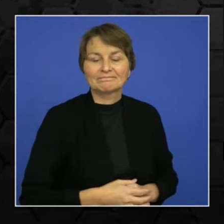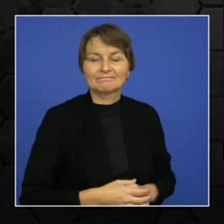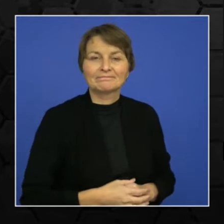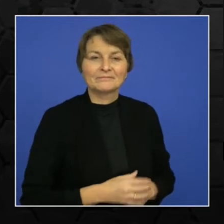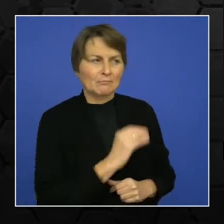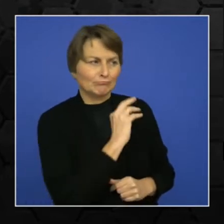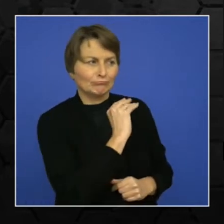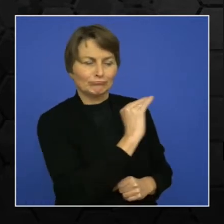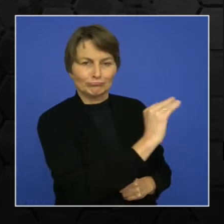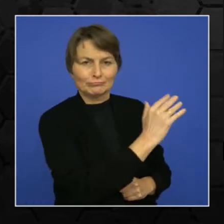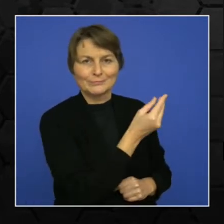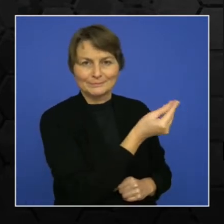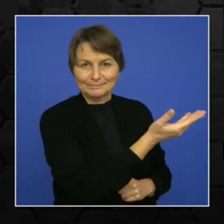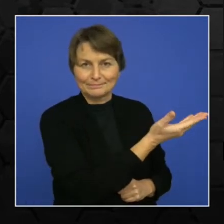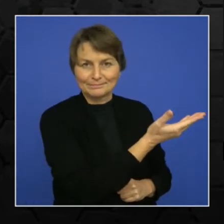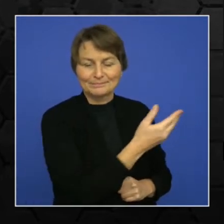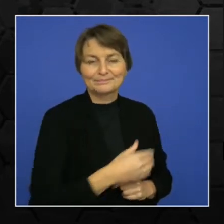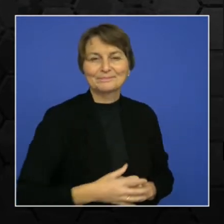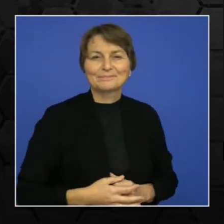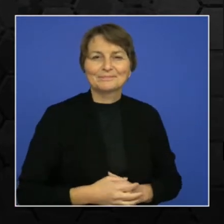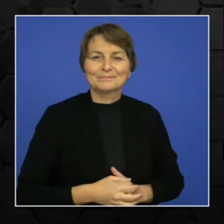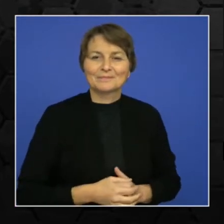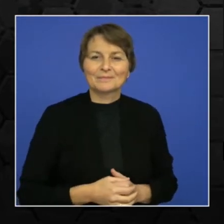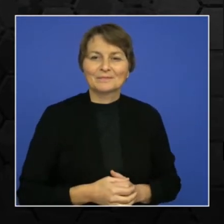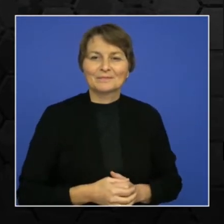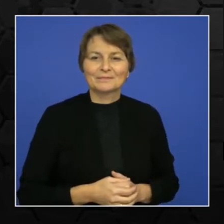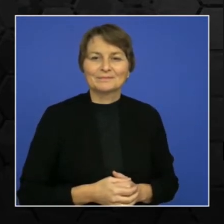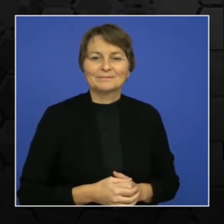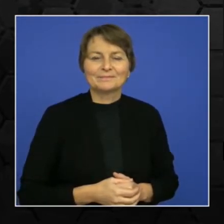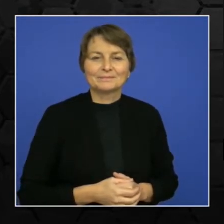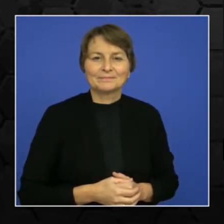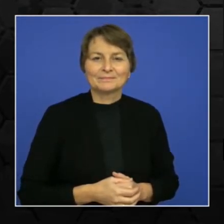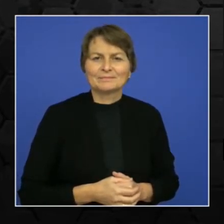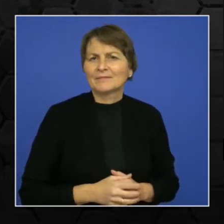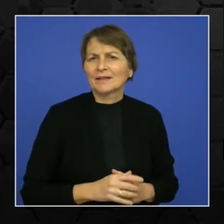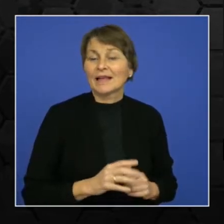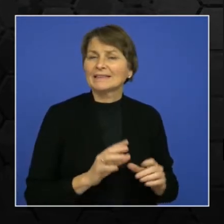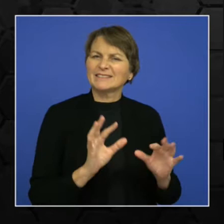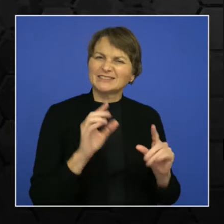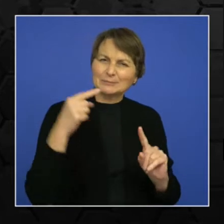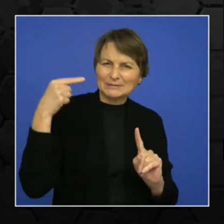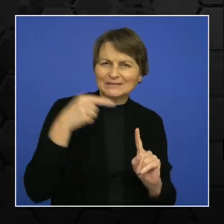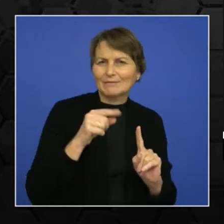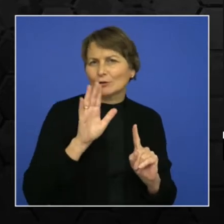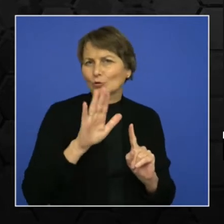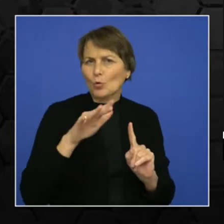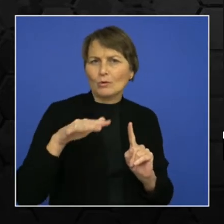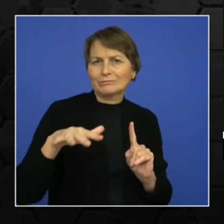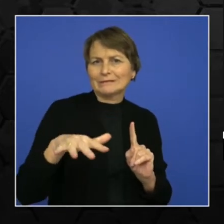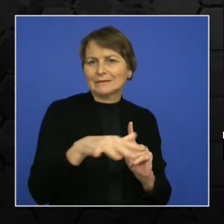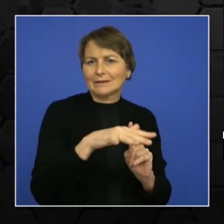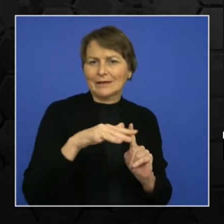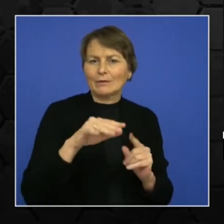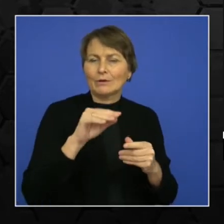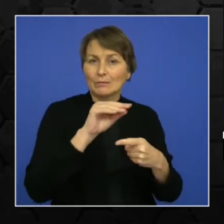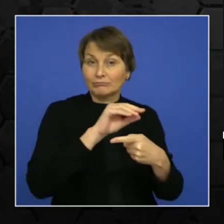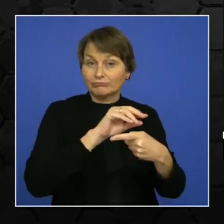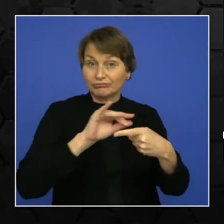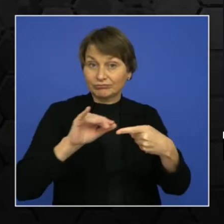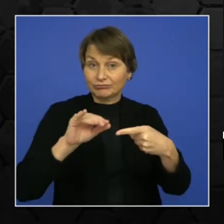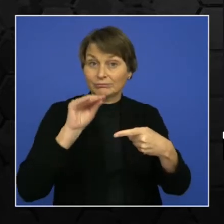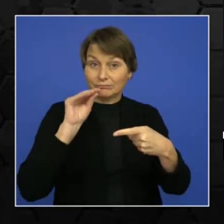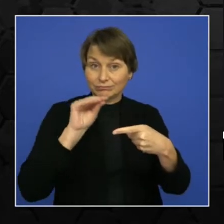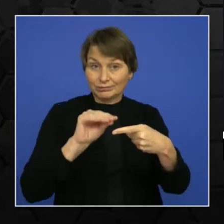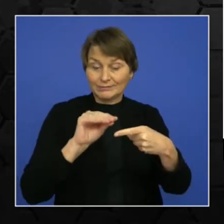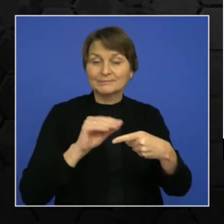The scenario ID is unique. So this is something that will refer to your scenario once it's created. Once that is done, click on create,